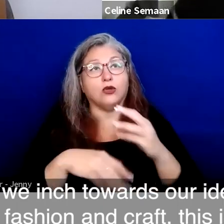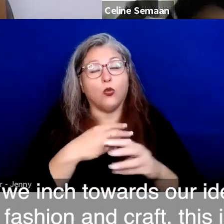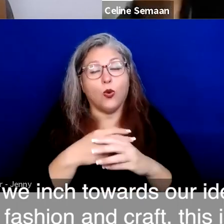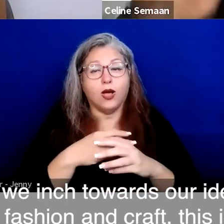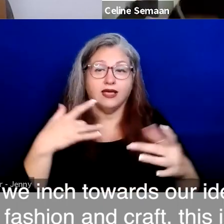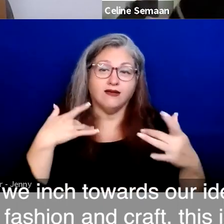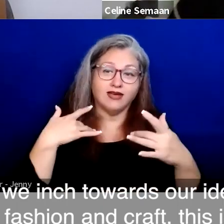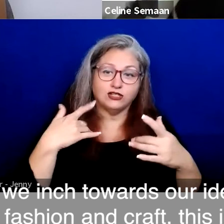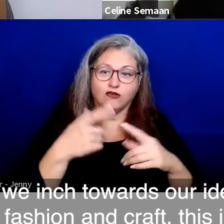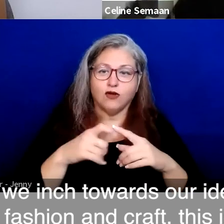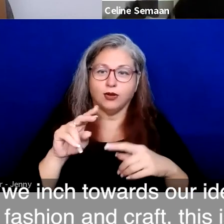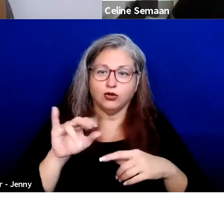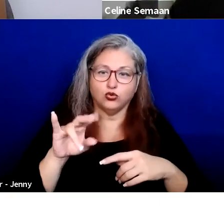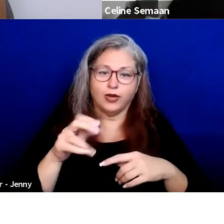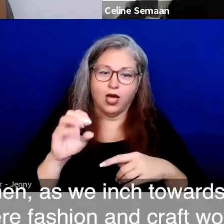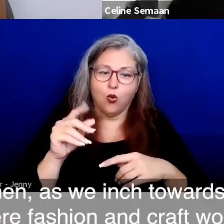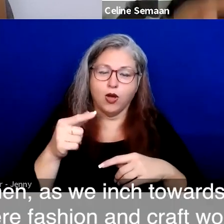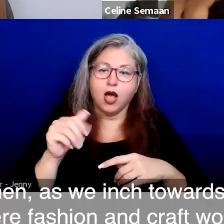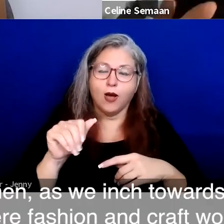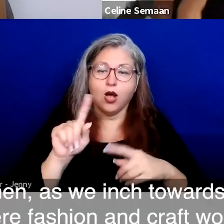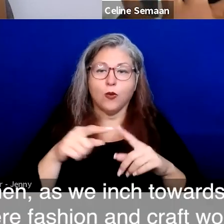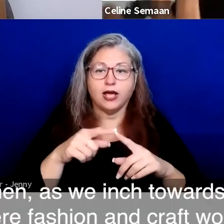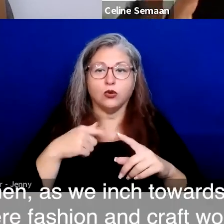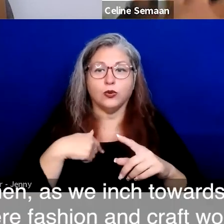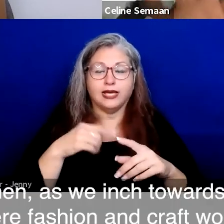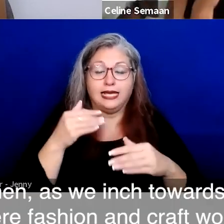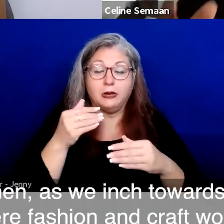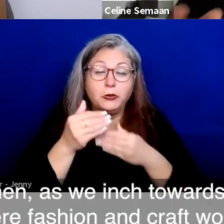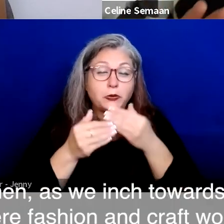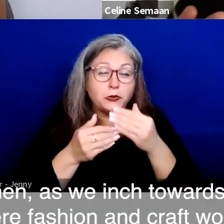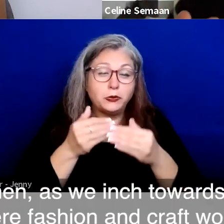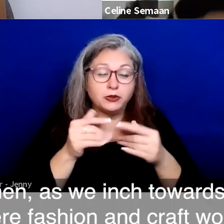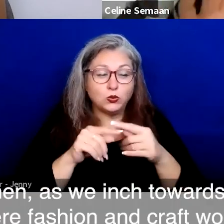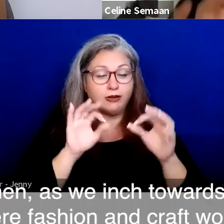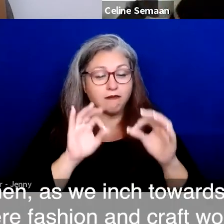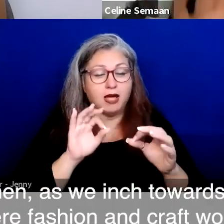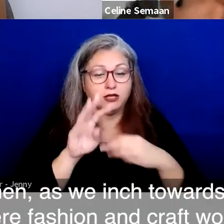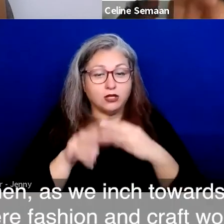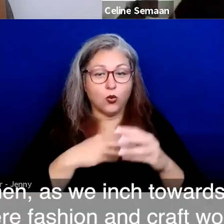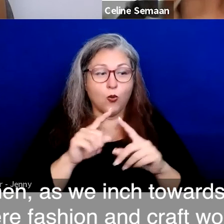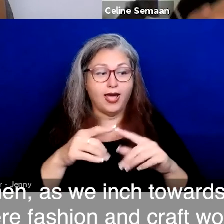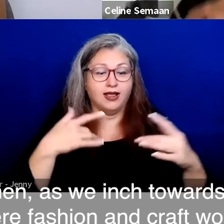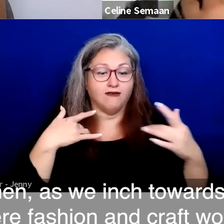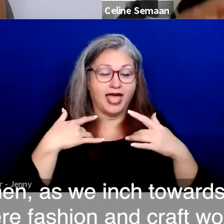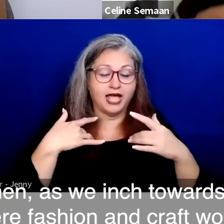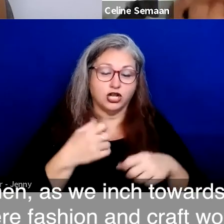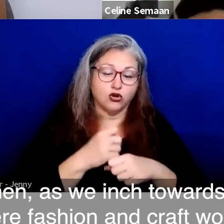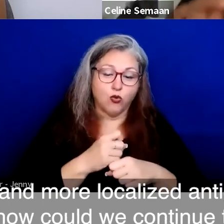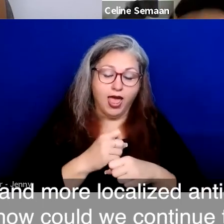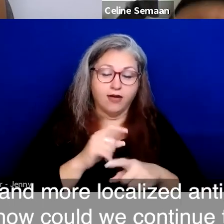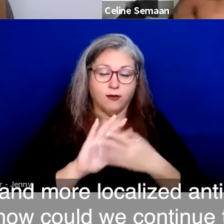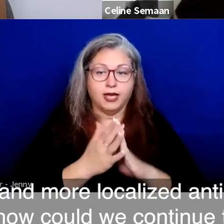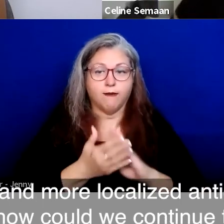and craft, this is from Yuhei Ogawa, as we inch towards our ideal world where fashion and craft work become